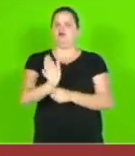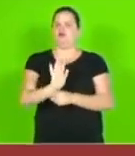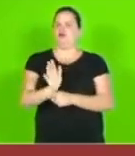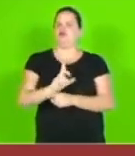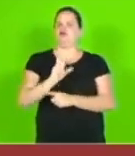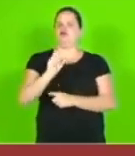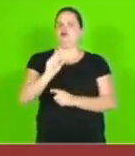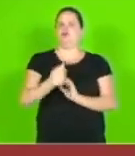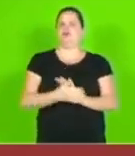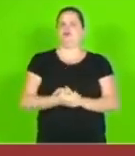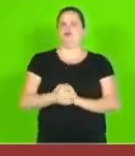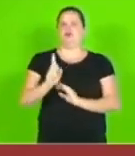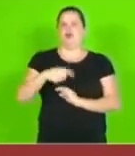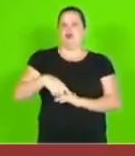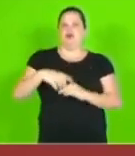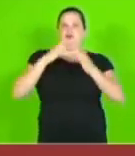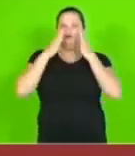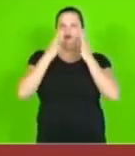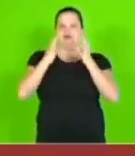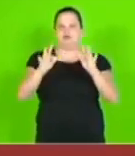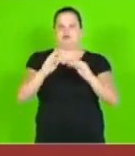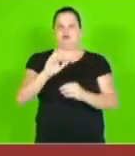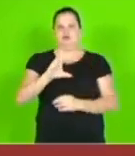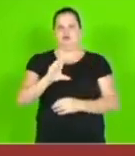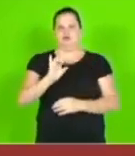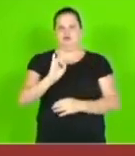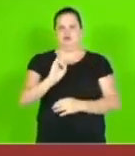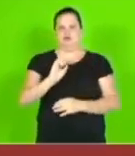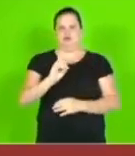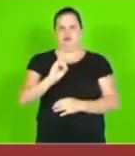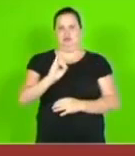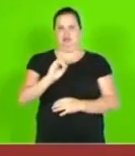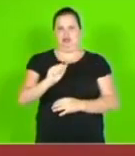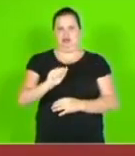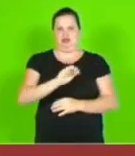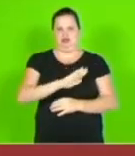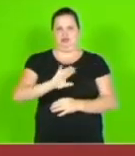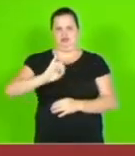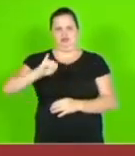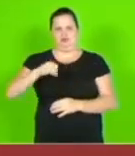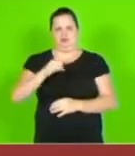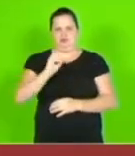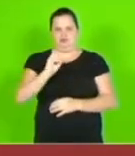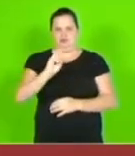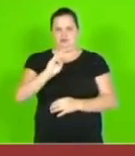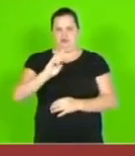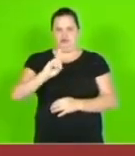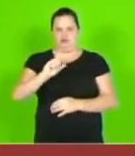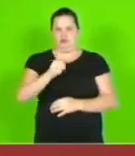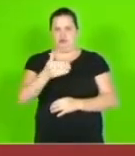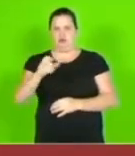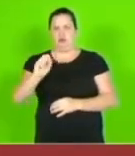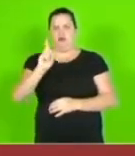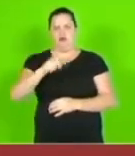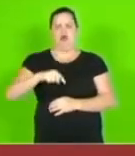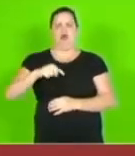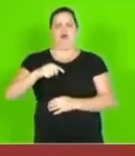there was anointings realized in those cities, and we're very happy to welcome those brethren.